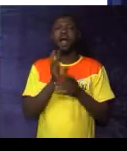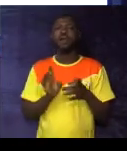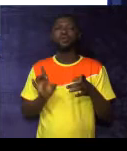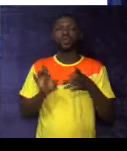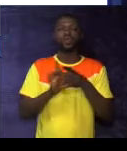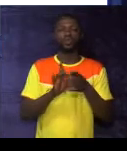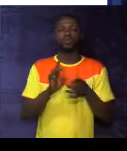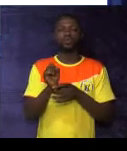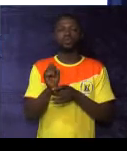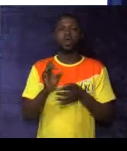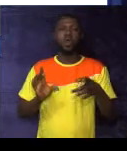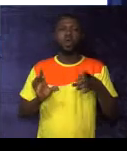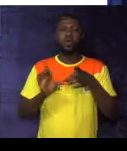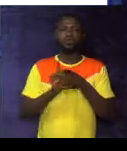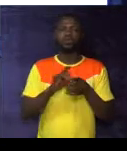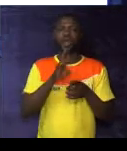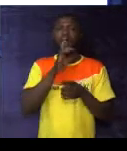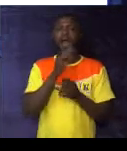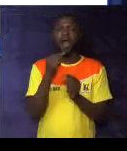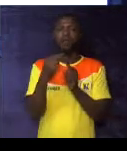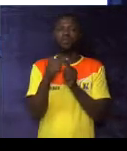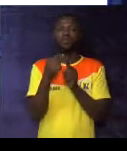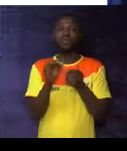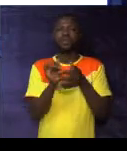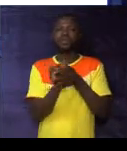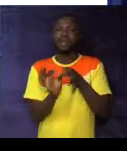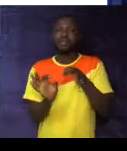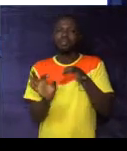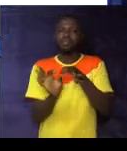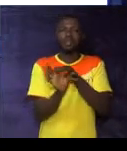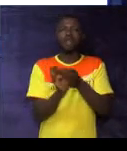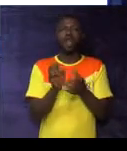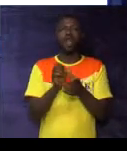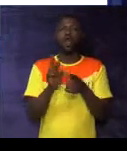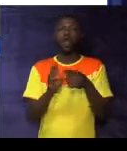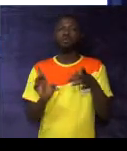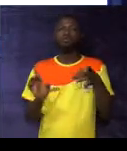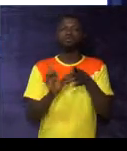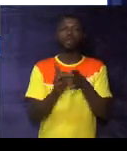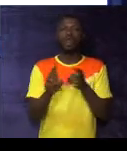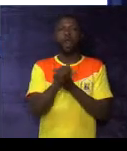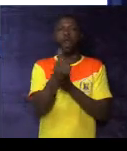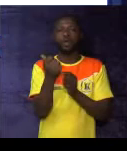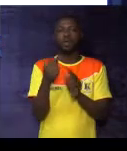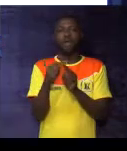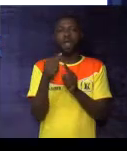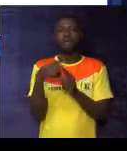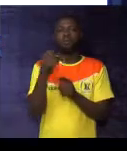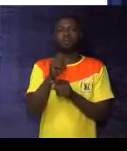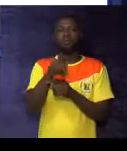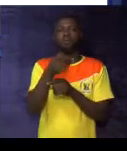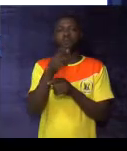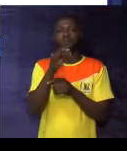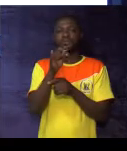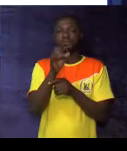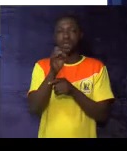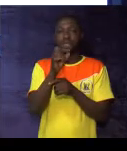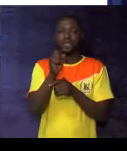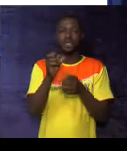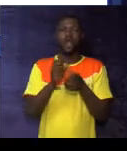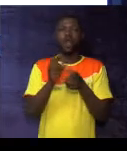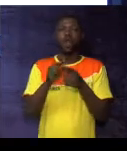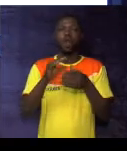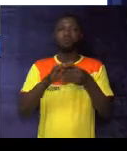What are conjunctions? Conjunctions are words that link or join other words,